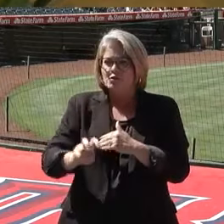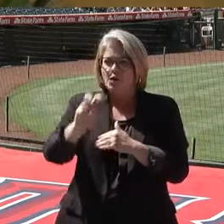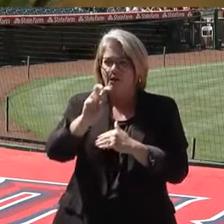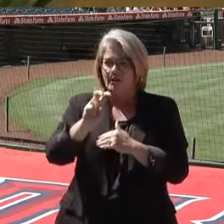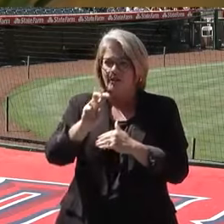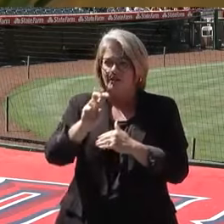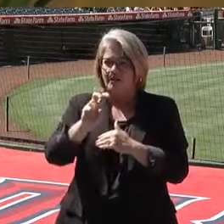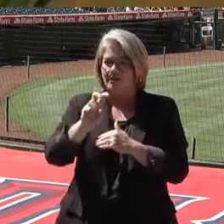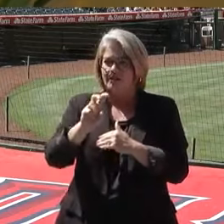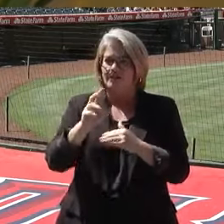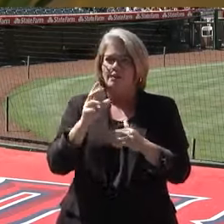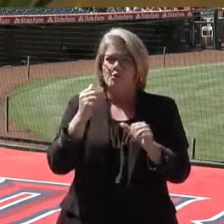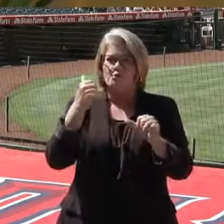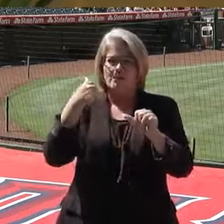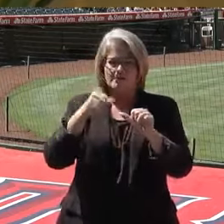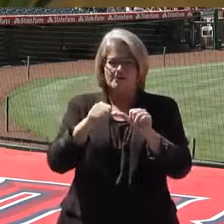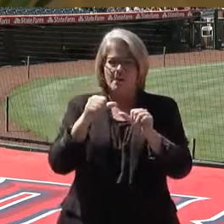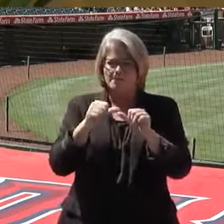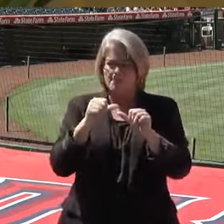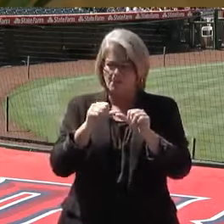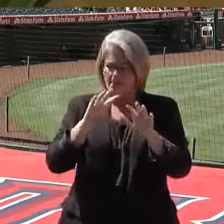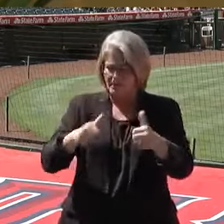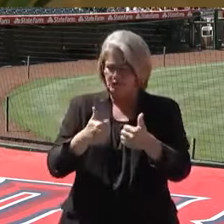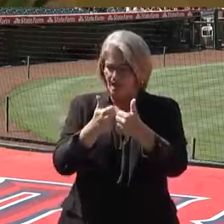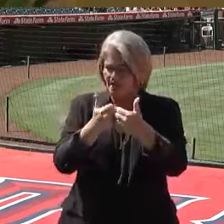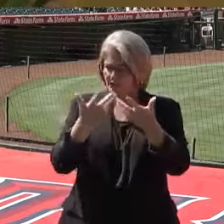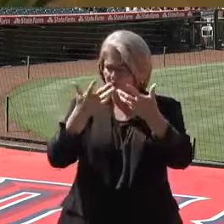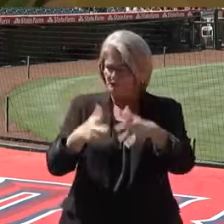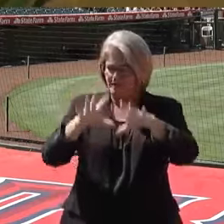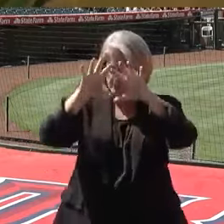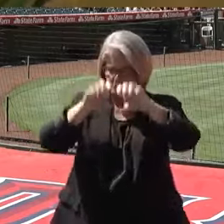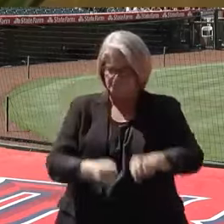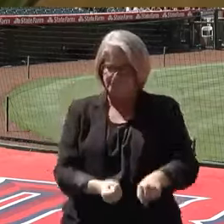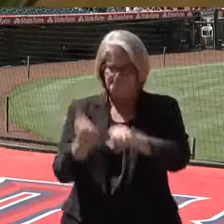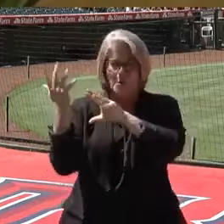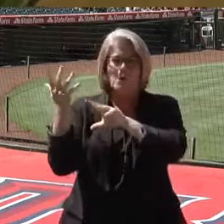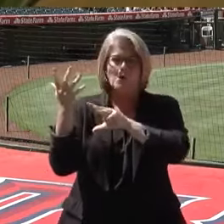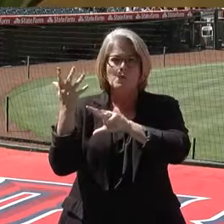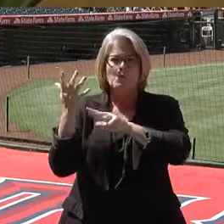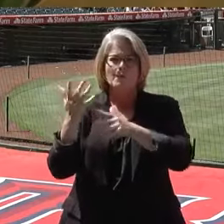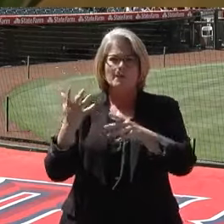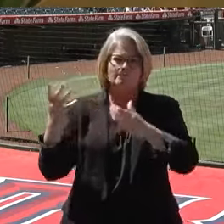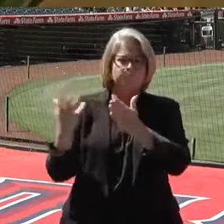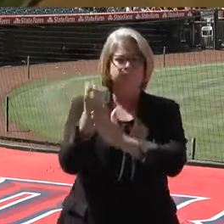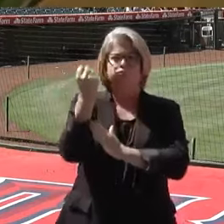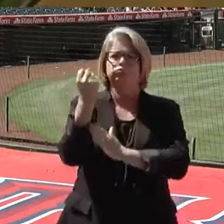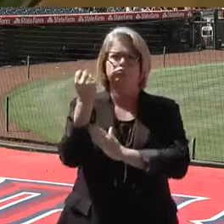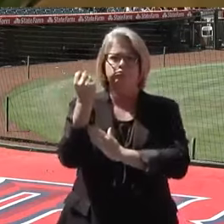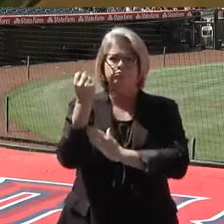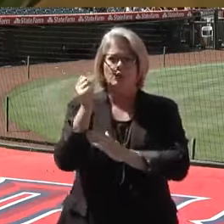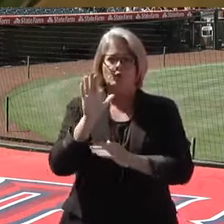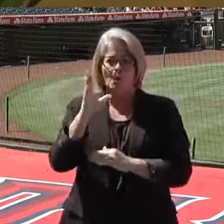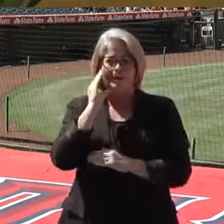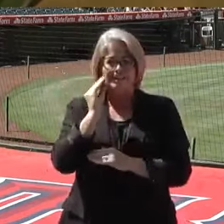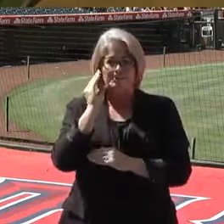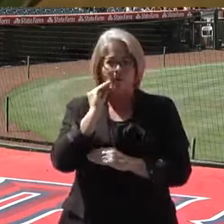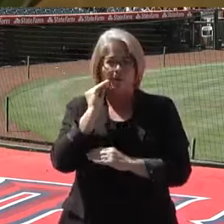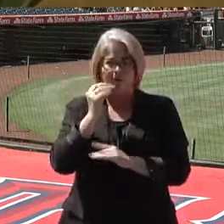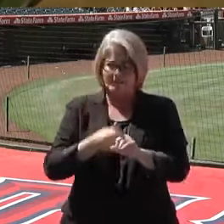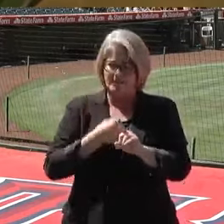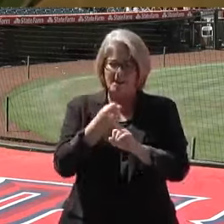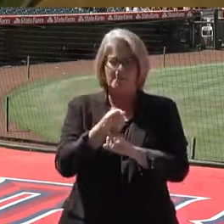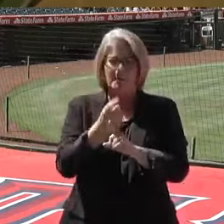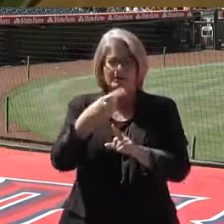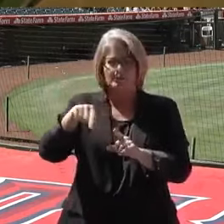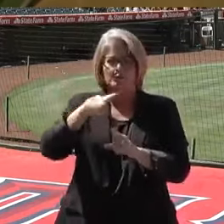you have overcome, drawing strength from them. Your experiences have shaped you into remarkable individuals that you are today and equipped you with a